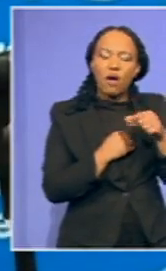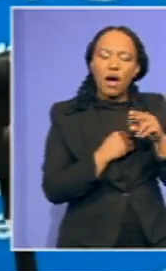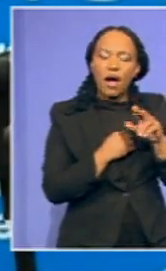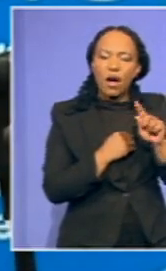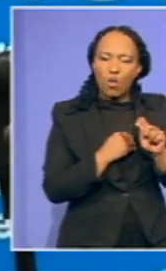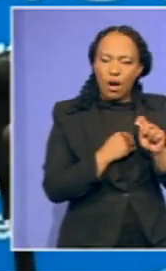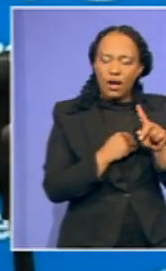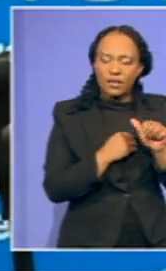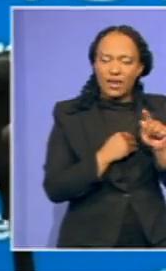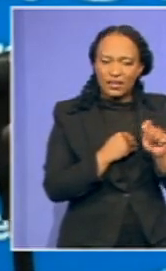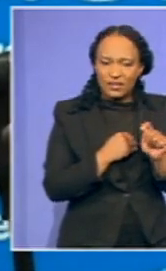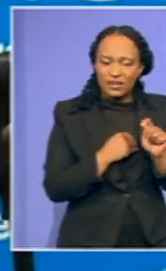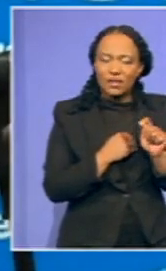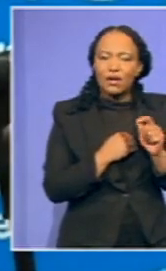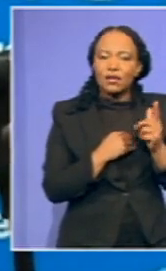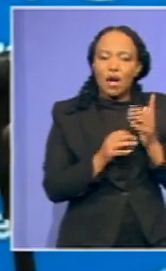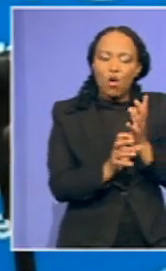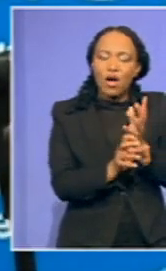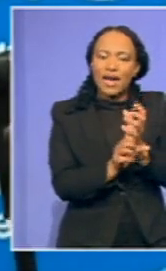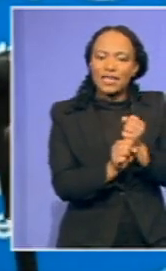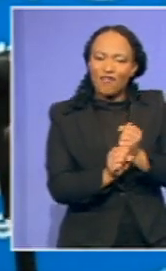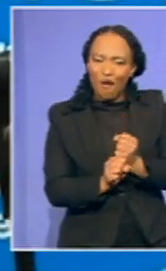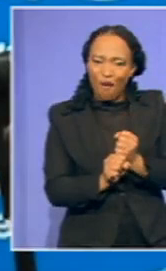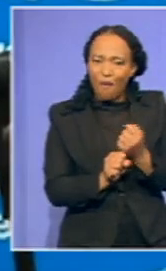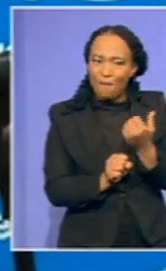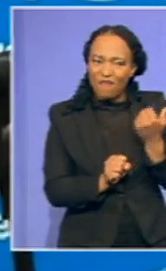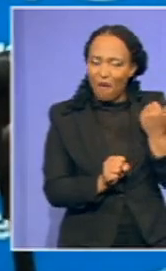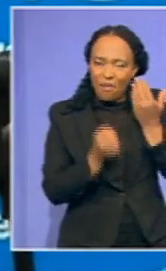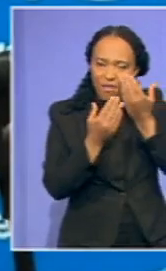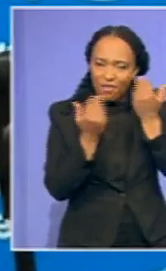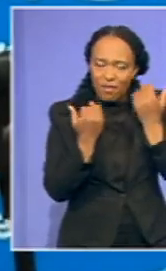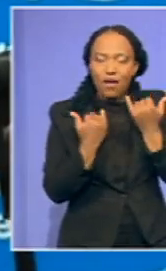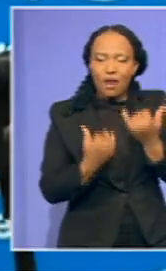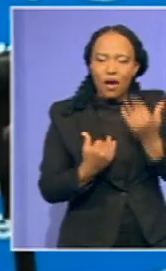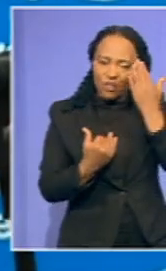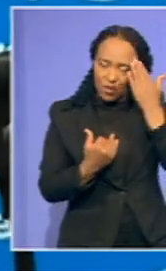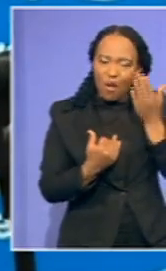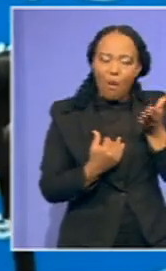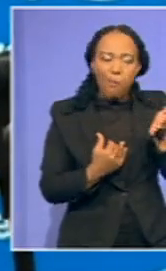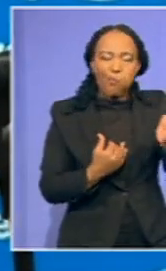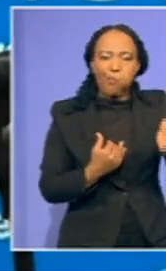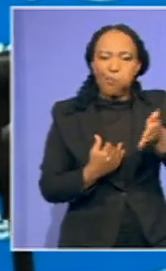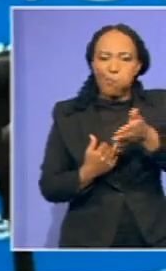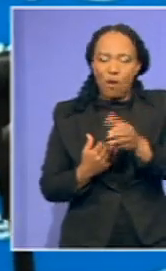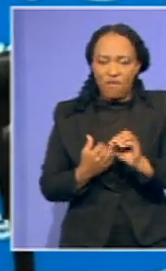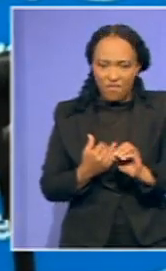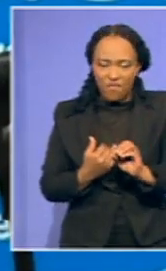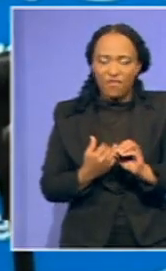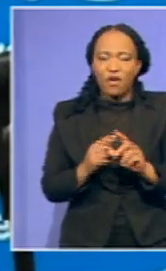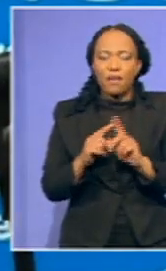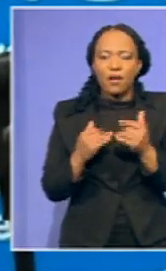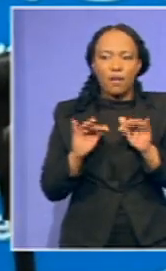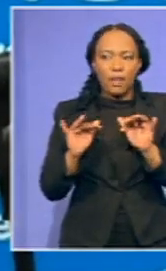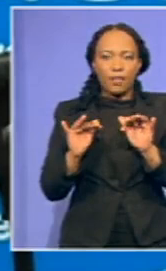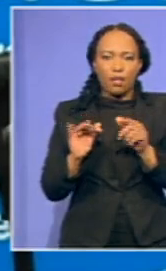know there was a reservoir, now we know. We're breaking it down into detail because we hope that people at home then will get an understanding of